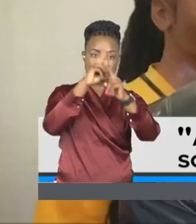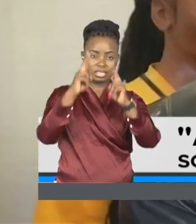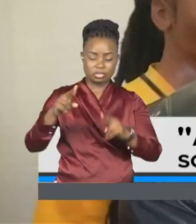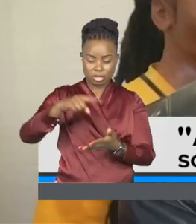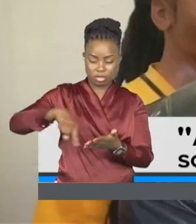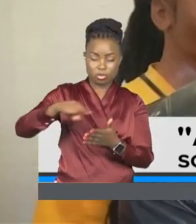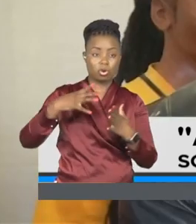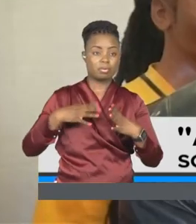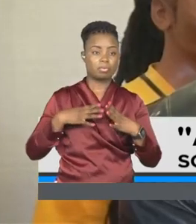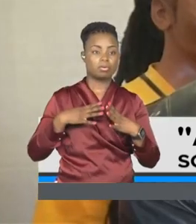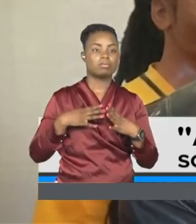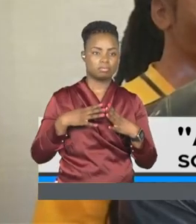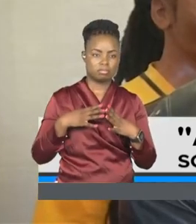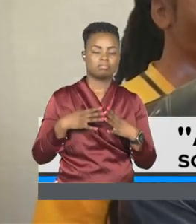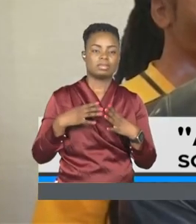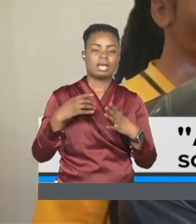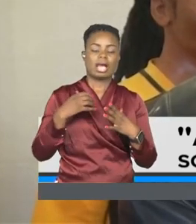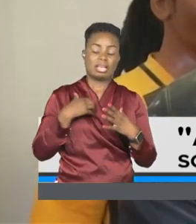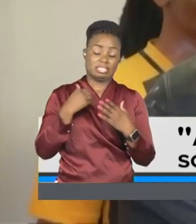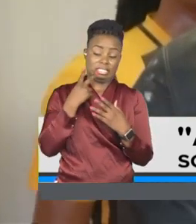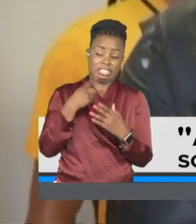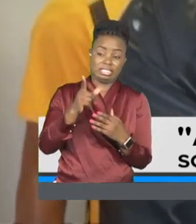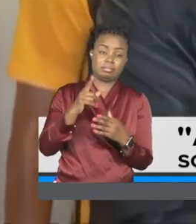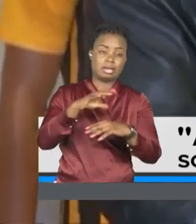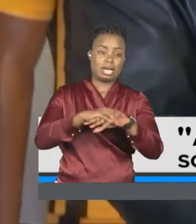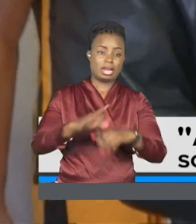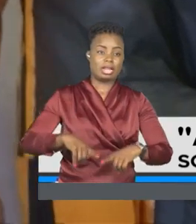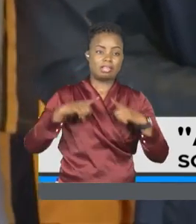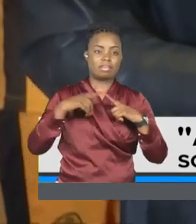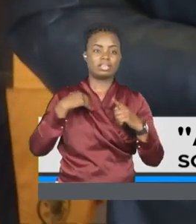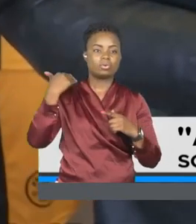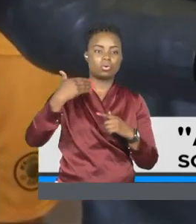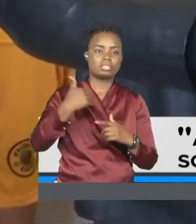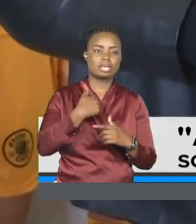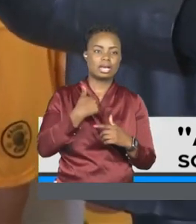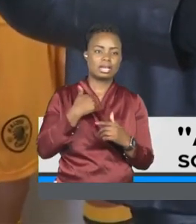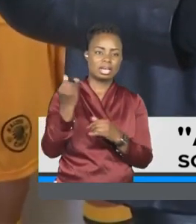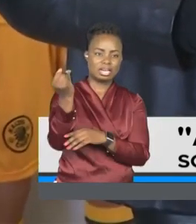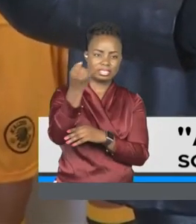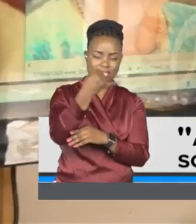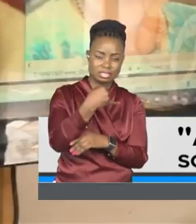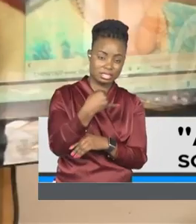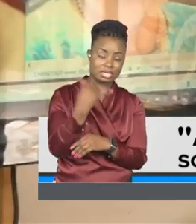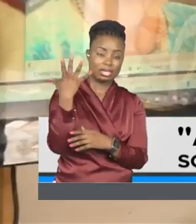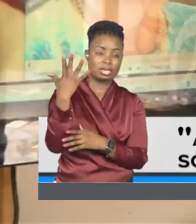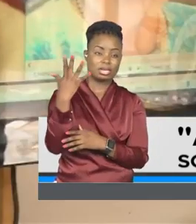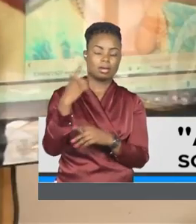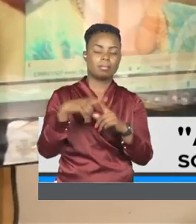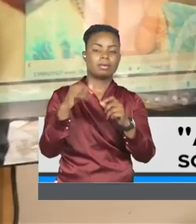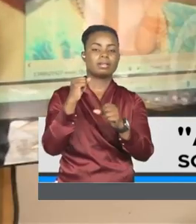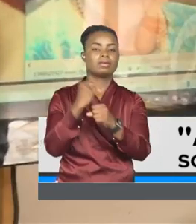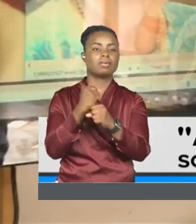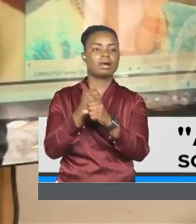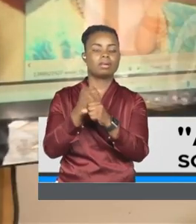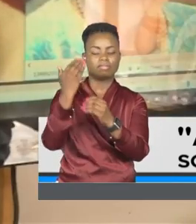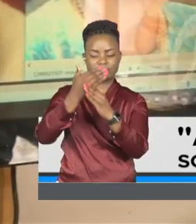soon earned him fame and a living. Gumede says he has always had artistic leanings, but that the wax and clay statues he now